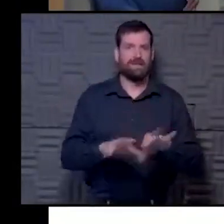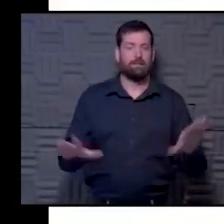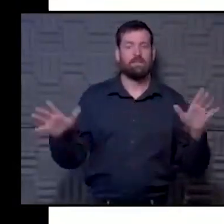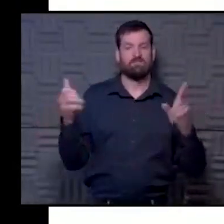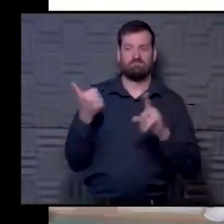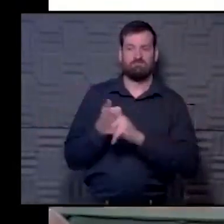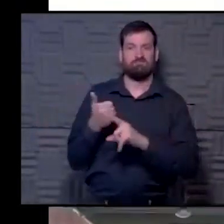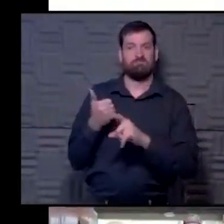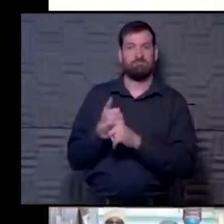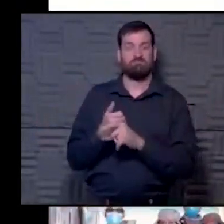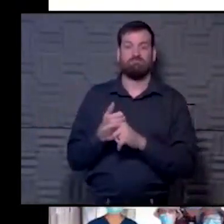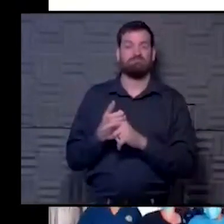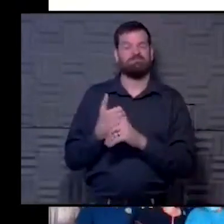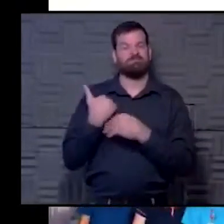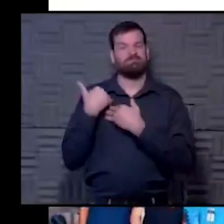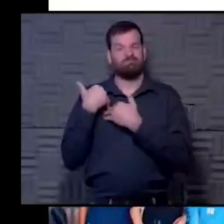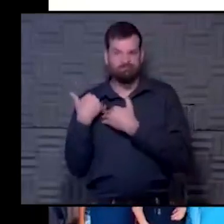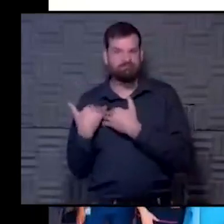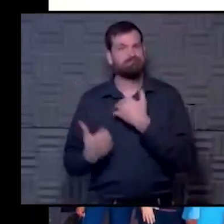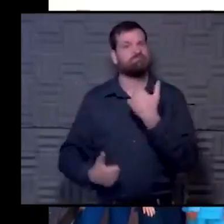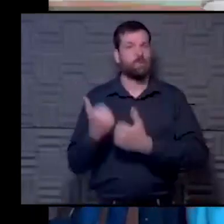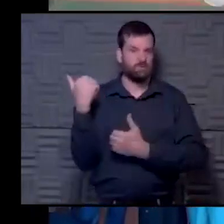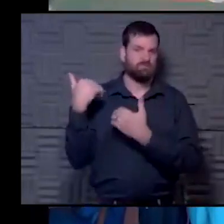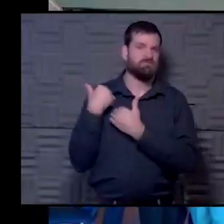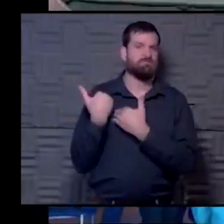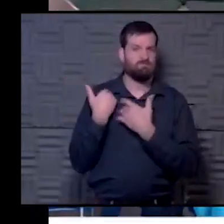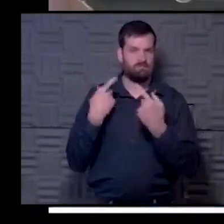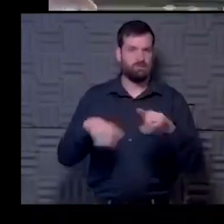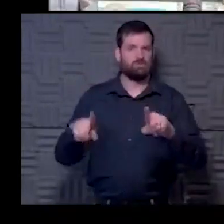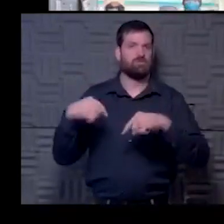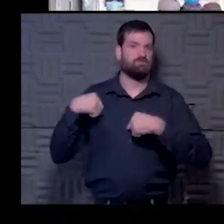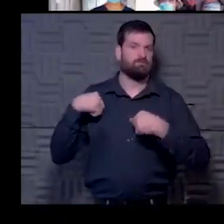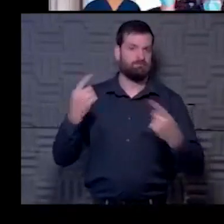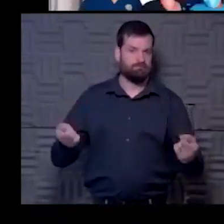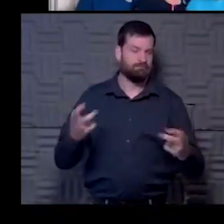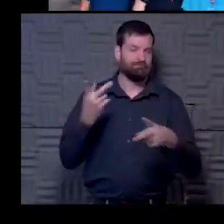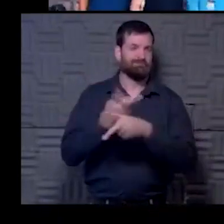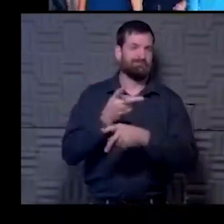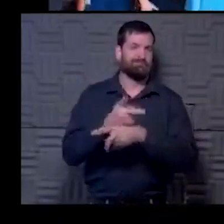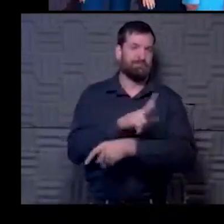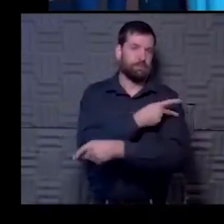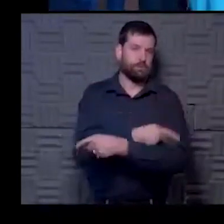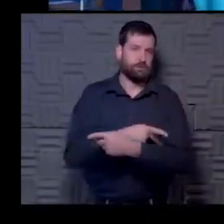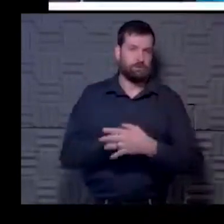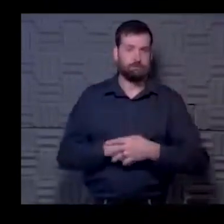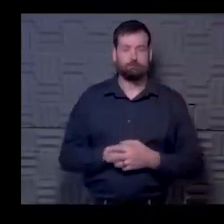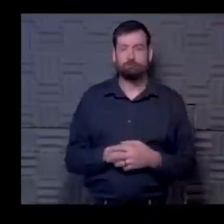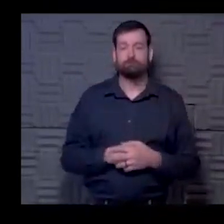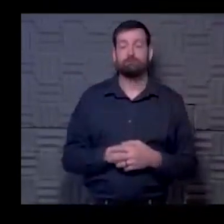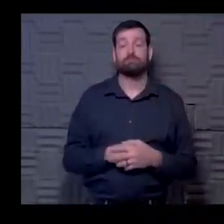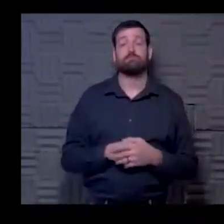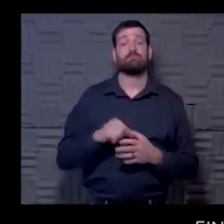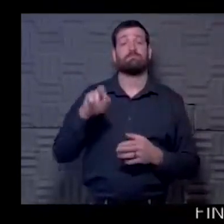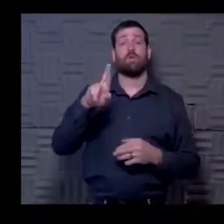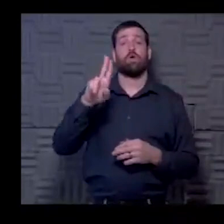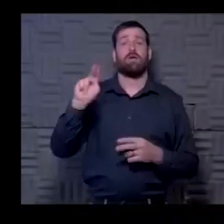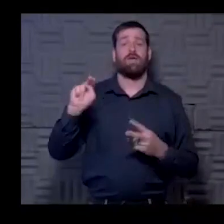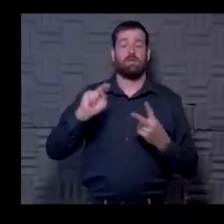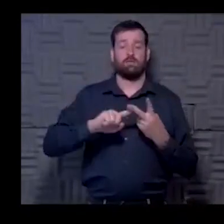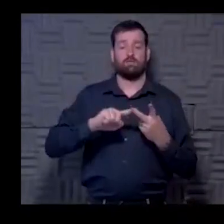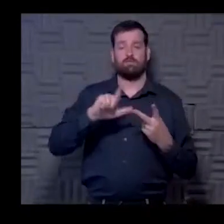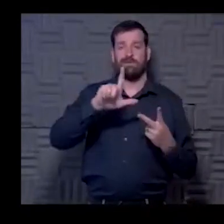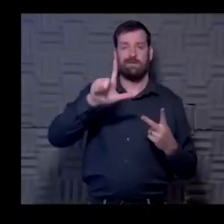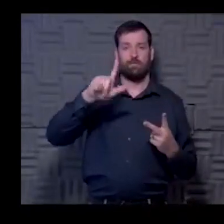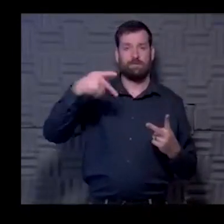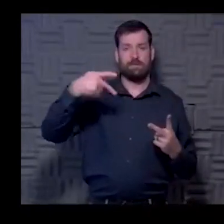borne the brunt of this pandemic and caring for patients. So RNs and LPNs